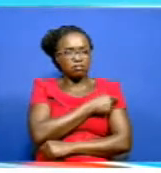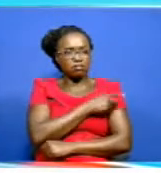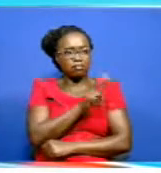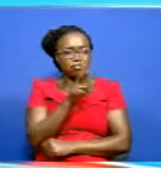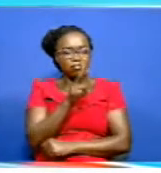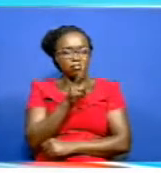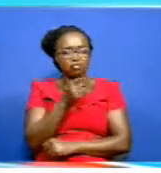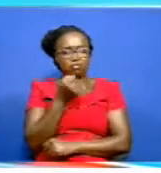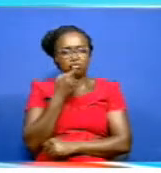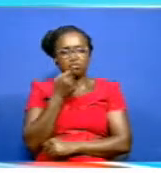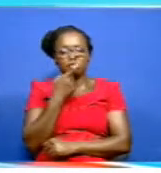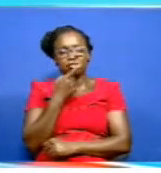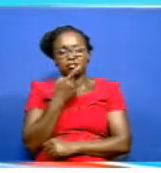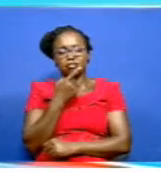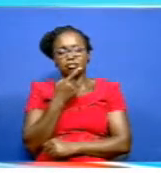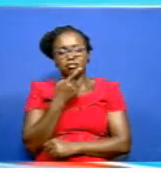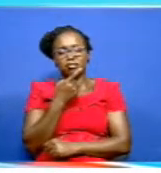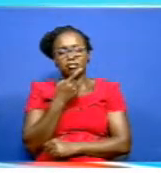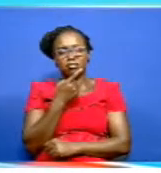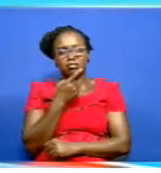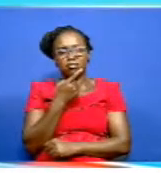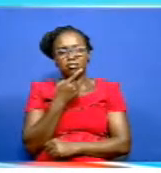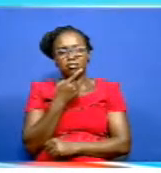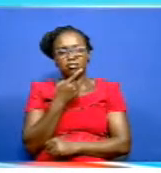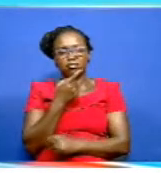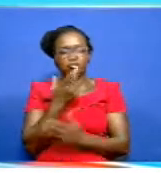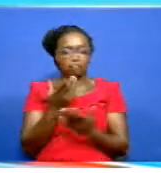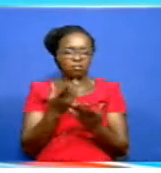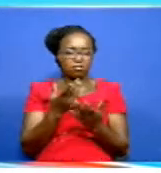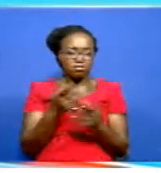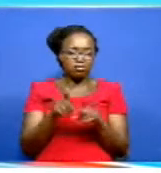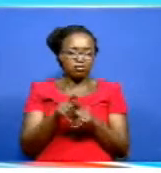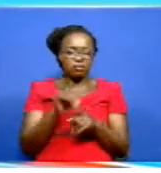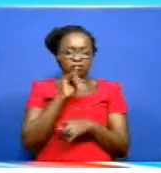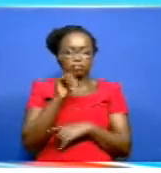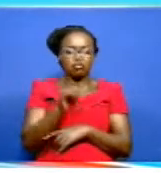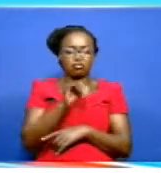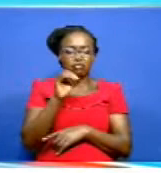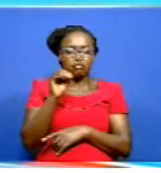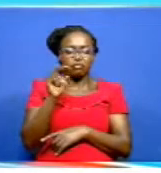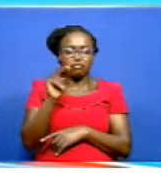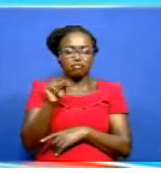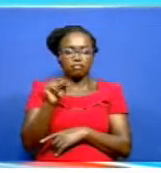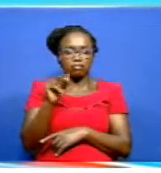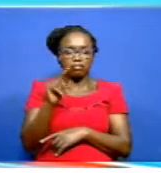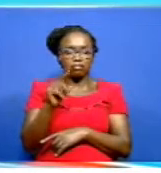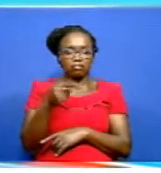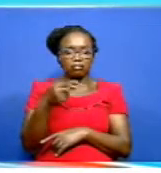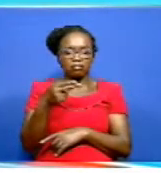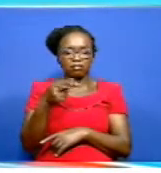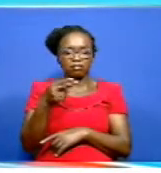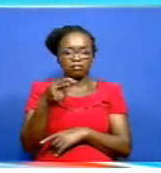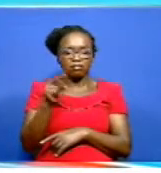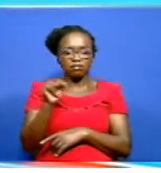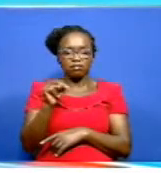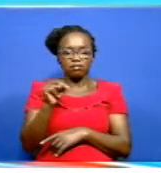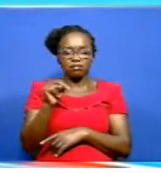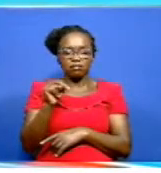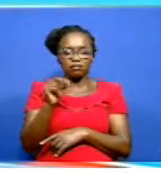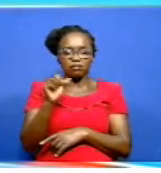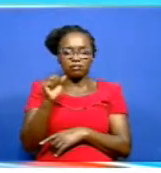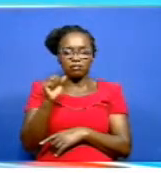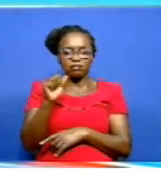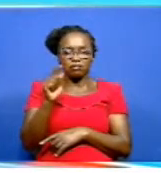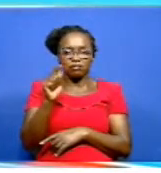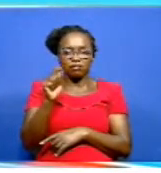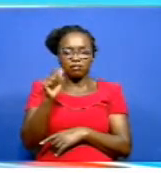2-dose vaccine. And of course, we have seen that the Johnson's is just 1. What happens to someone who just receives the